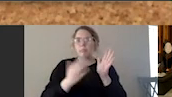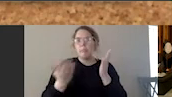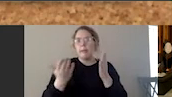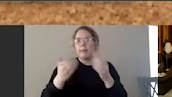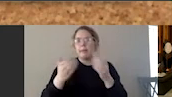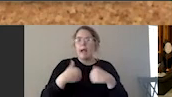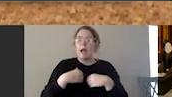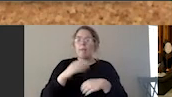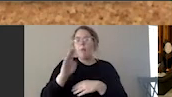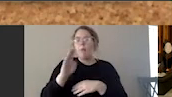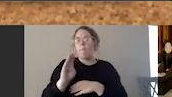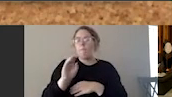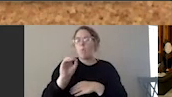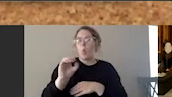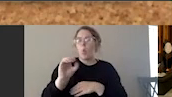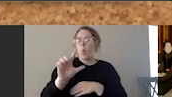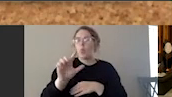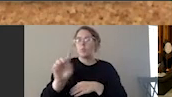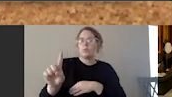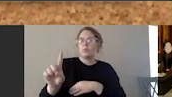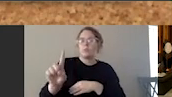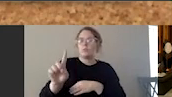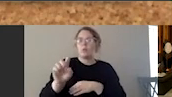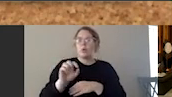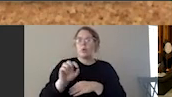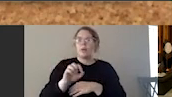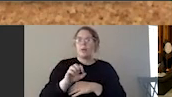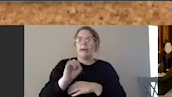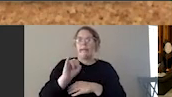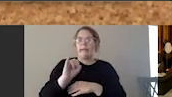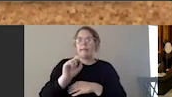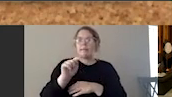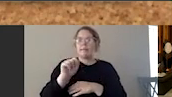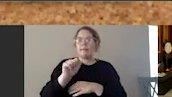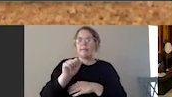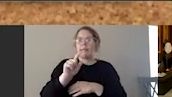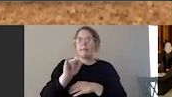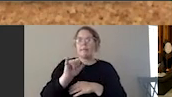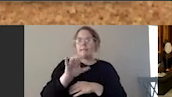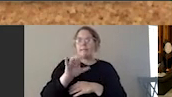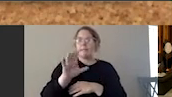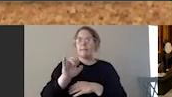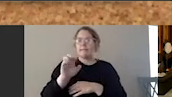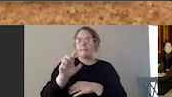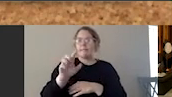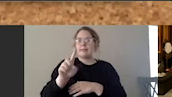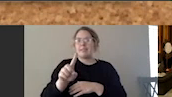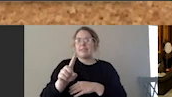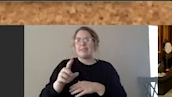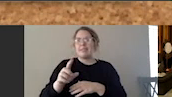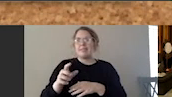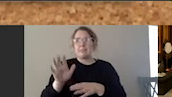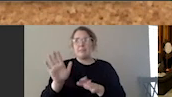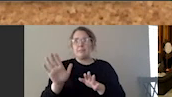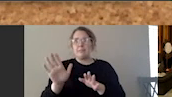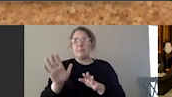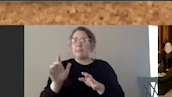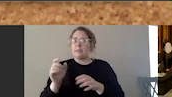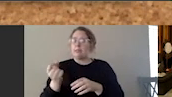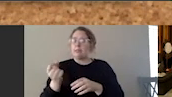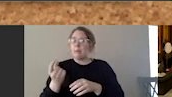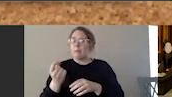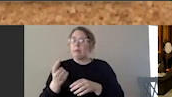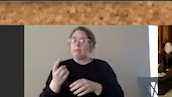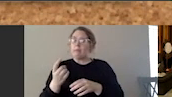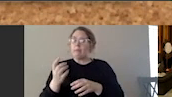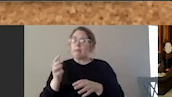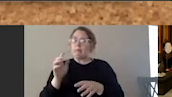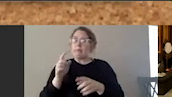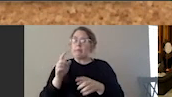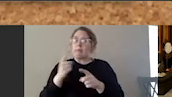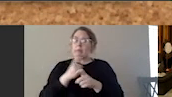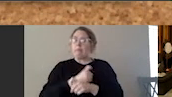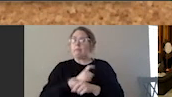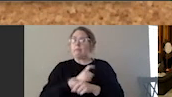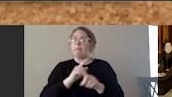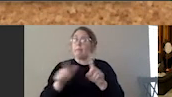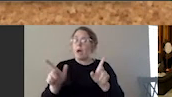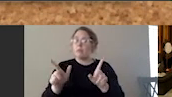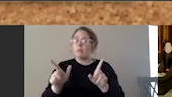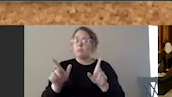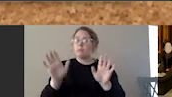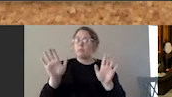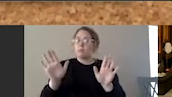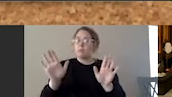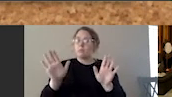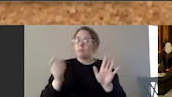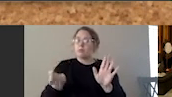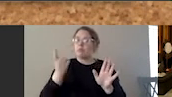bold, underline, that kind of stuff. It gets a little bit tricky, but it's definitely manageable. So if we want to